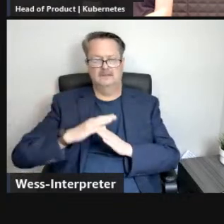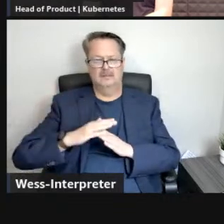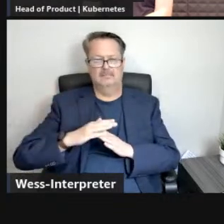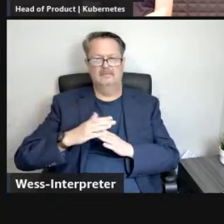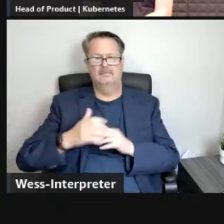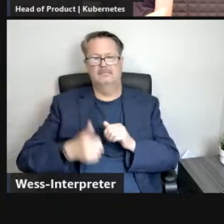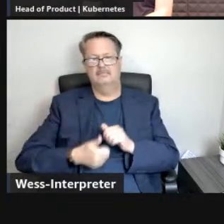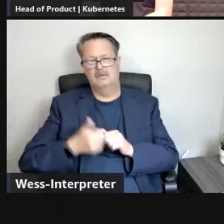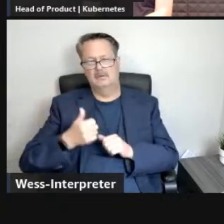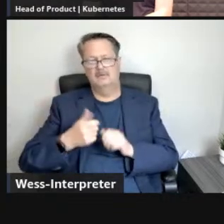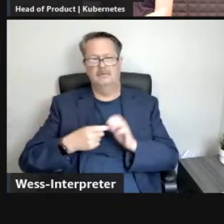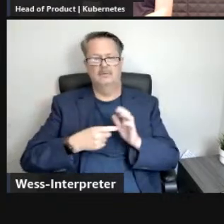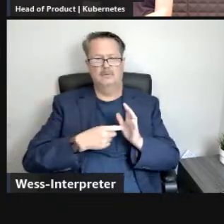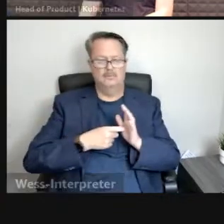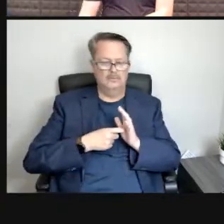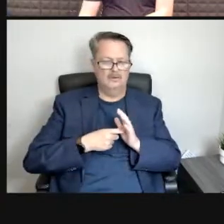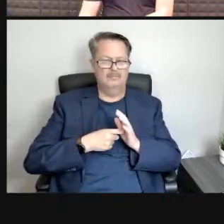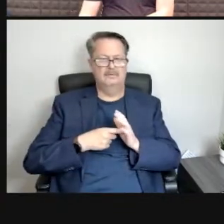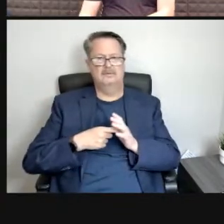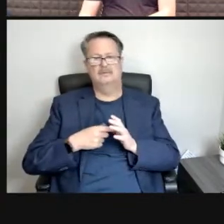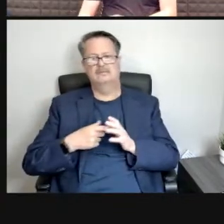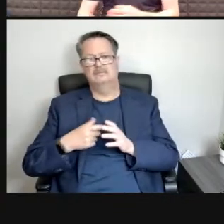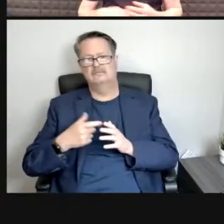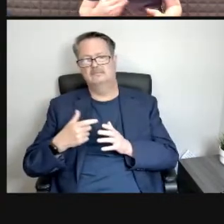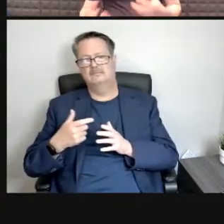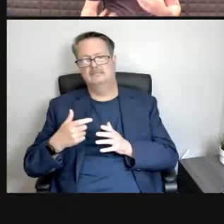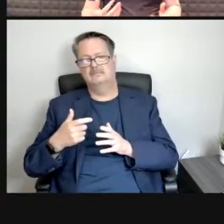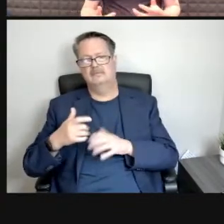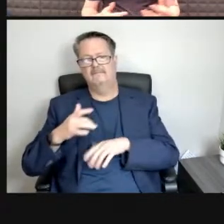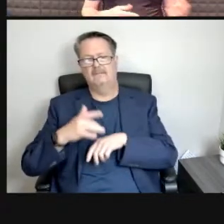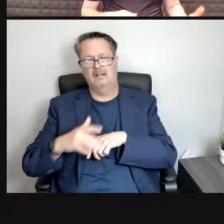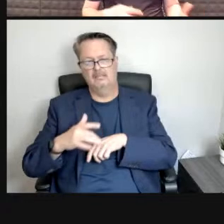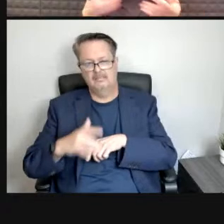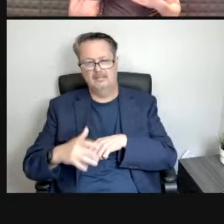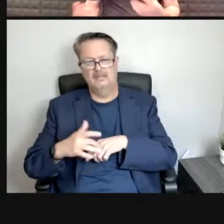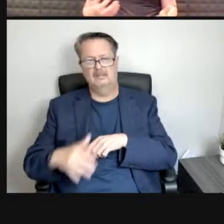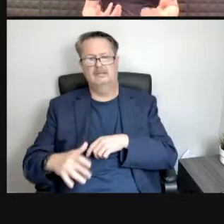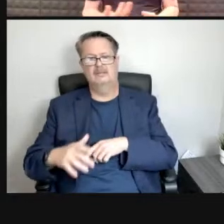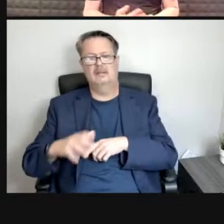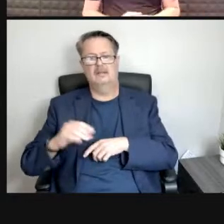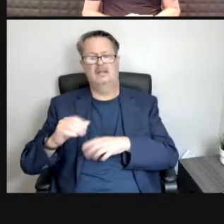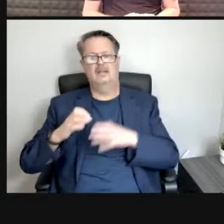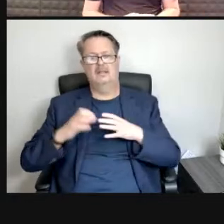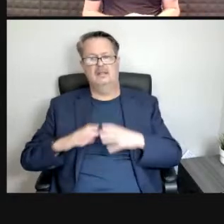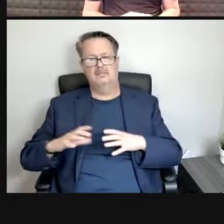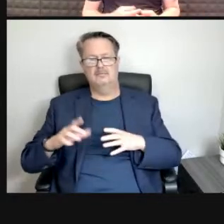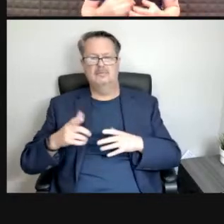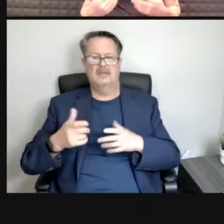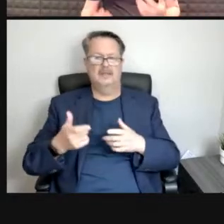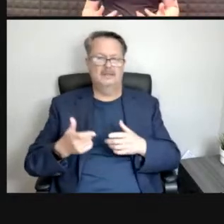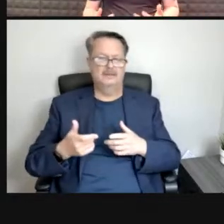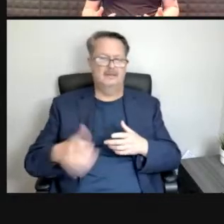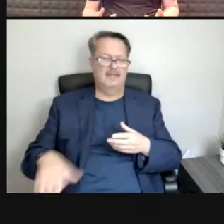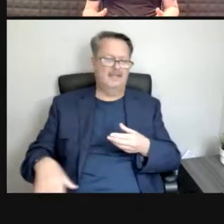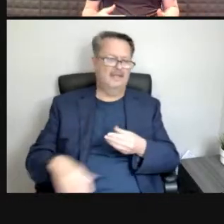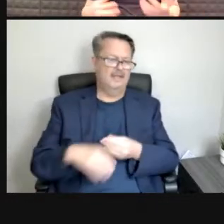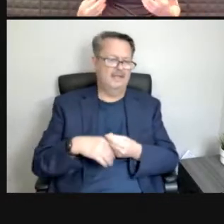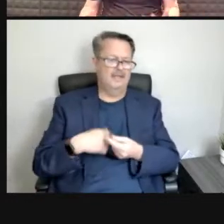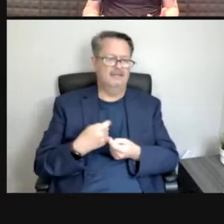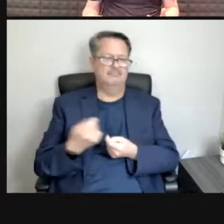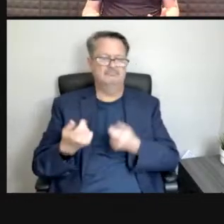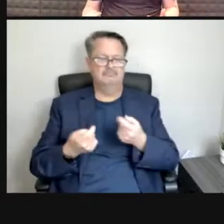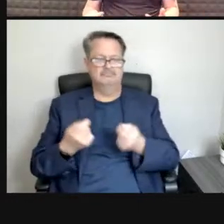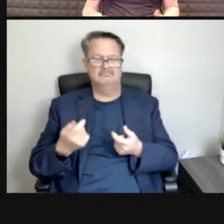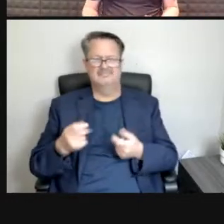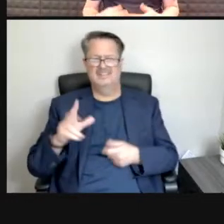availability, and custom preferences. And so Carpenter allows you to add or remove nodes on the cluster in as little as 30 seconds when